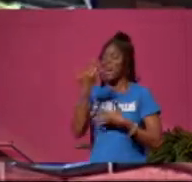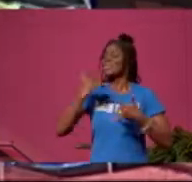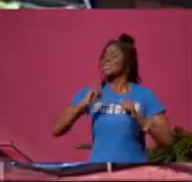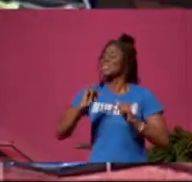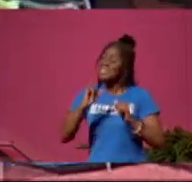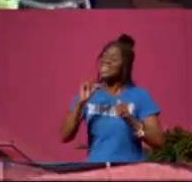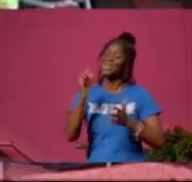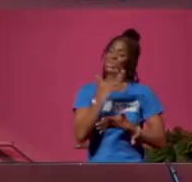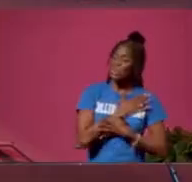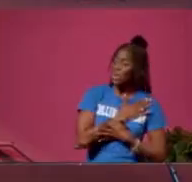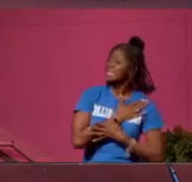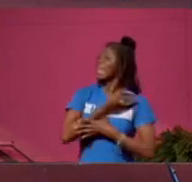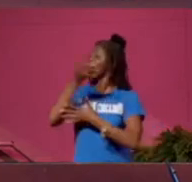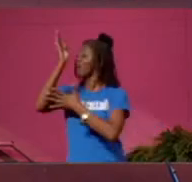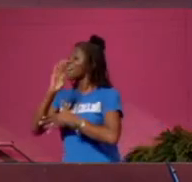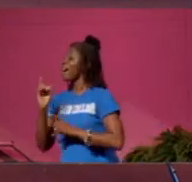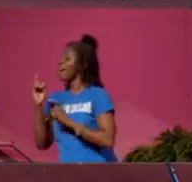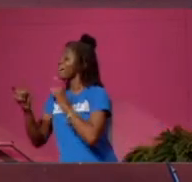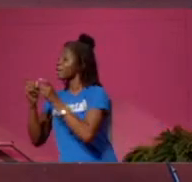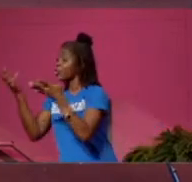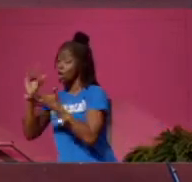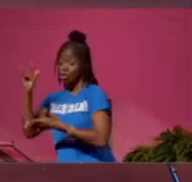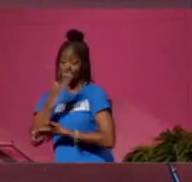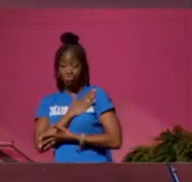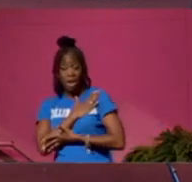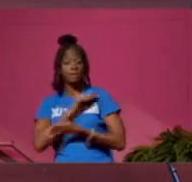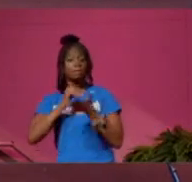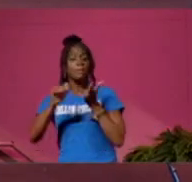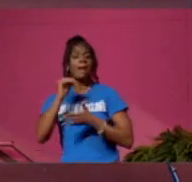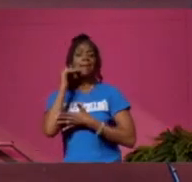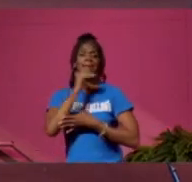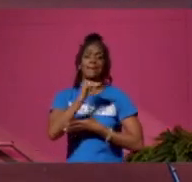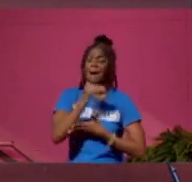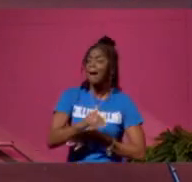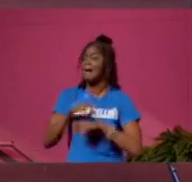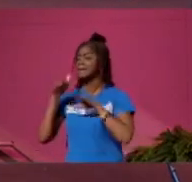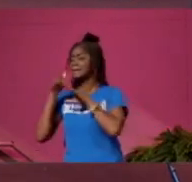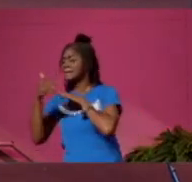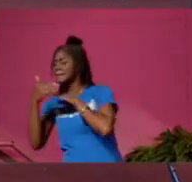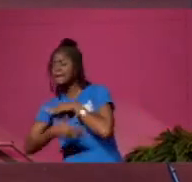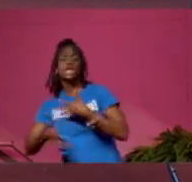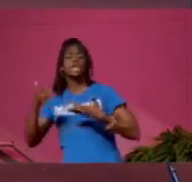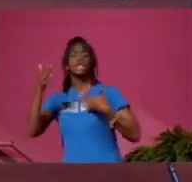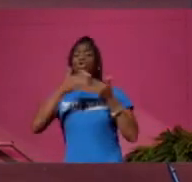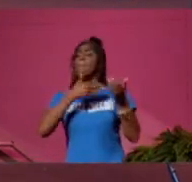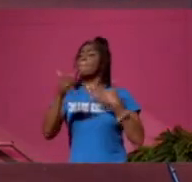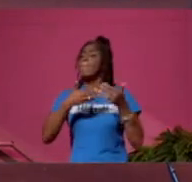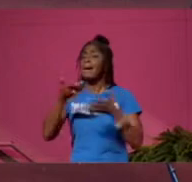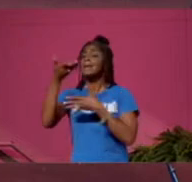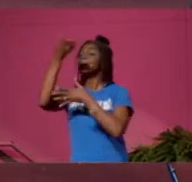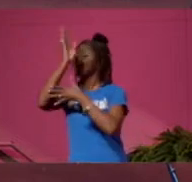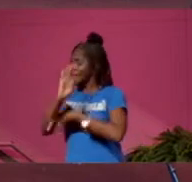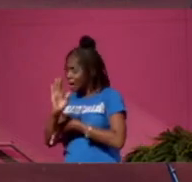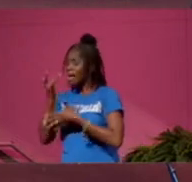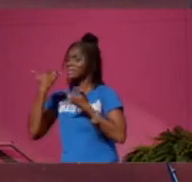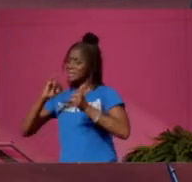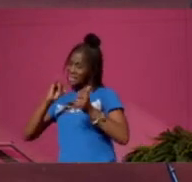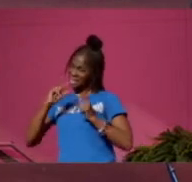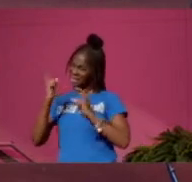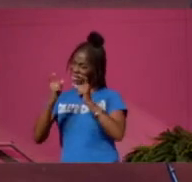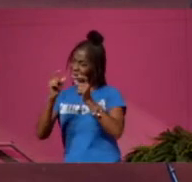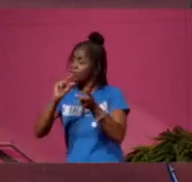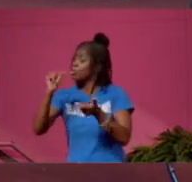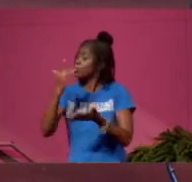liars and to cheaters and to backbiters. There's grace after sin and shame. God has grace, but you can't